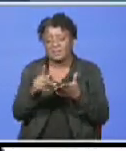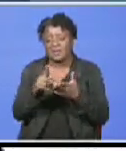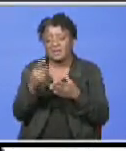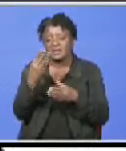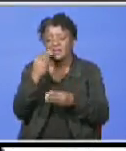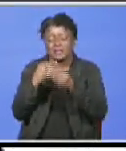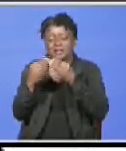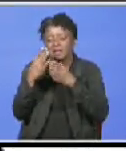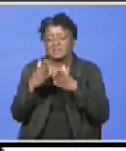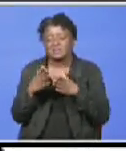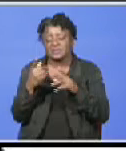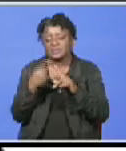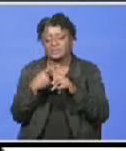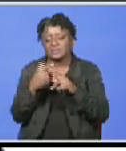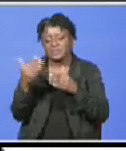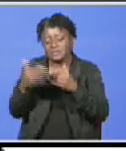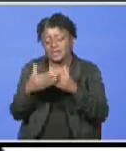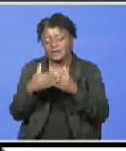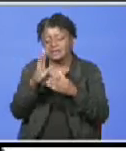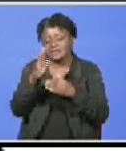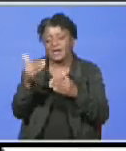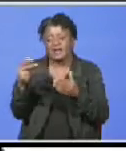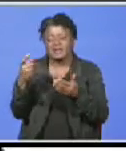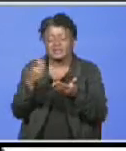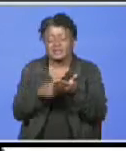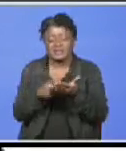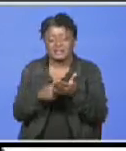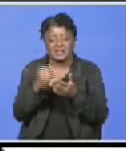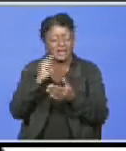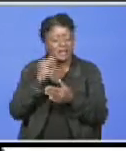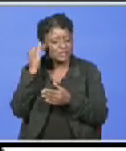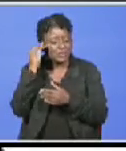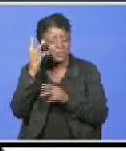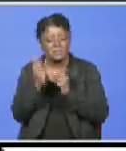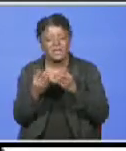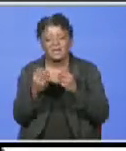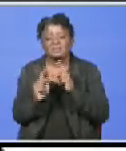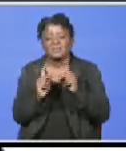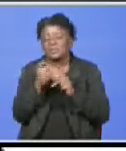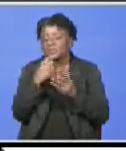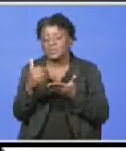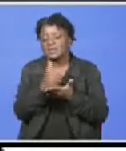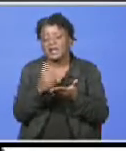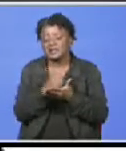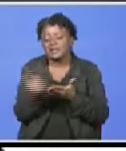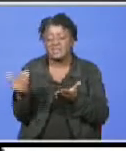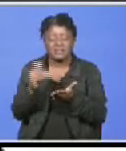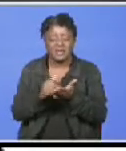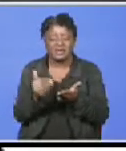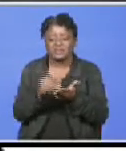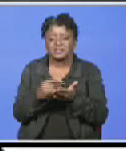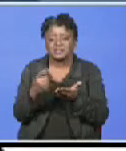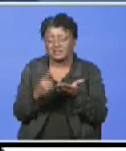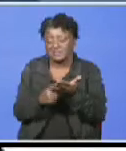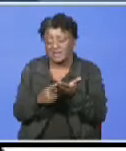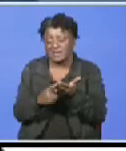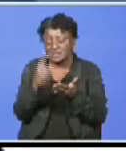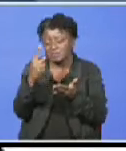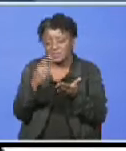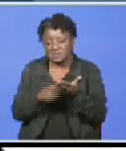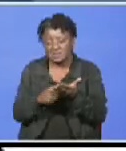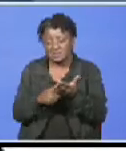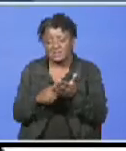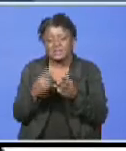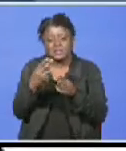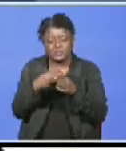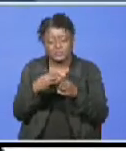up. Mr. Campbell, I know many people who have collected thousands of pennies. What do they do with them now? In very